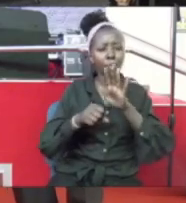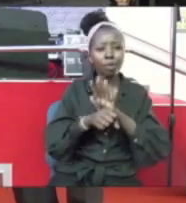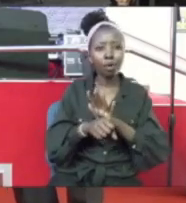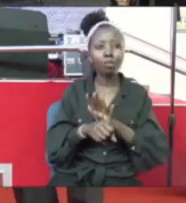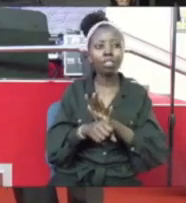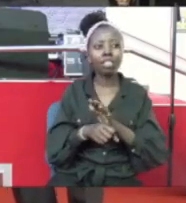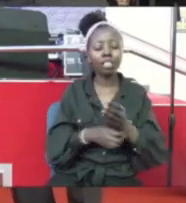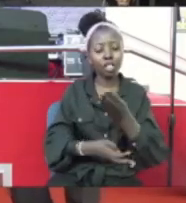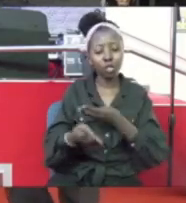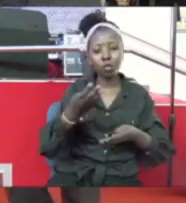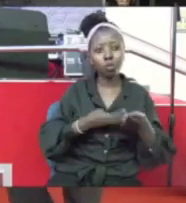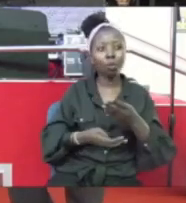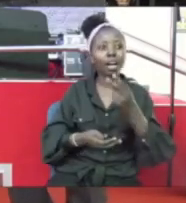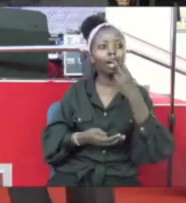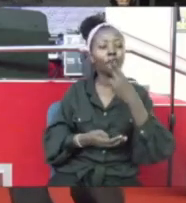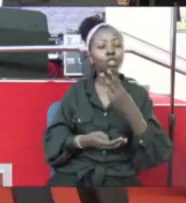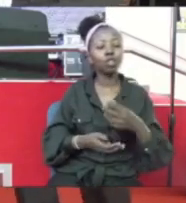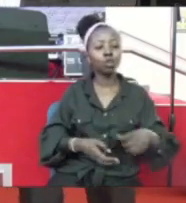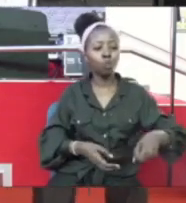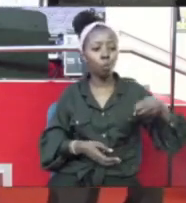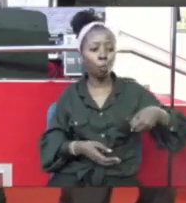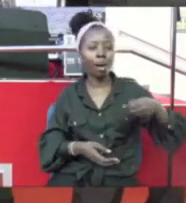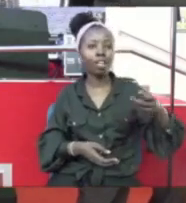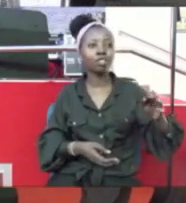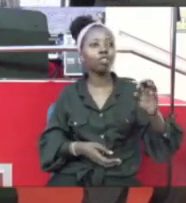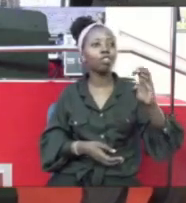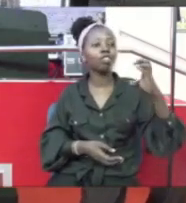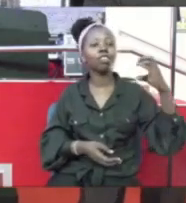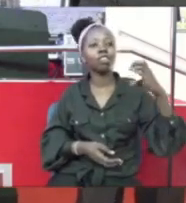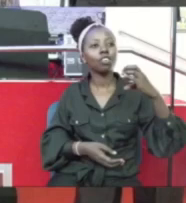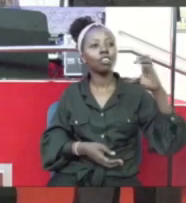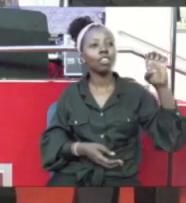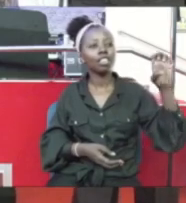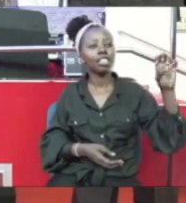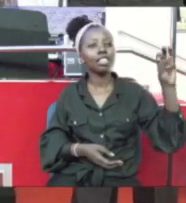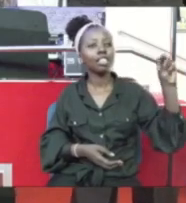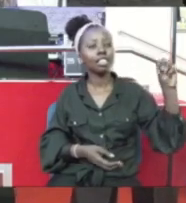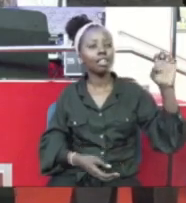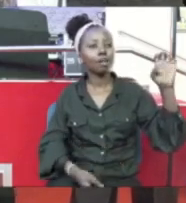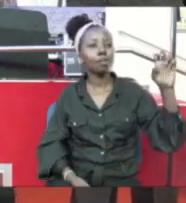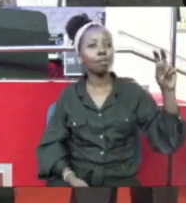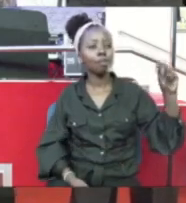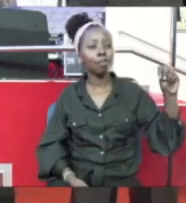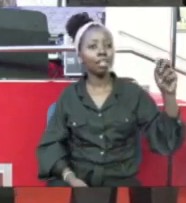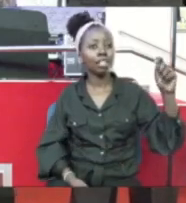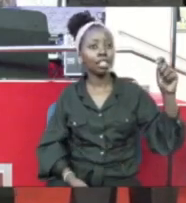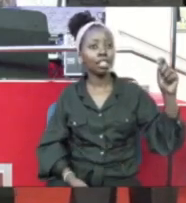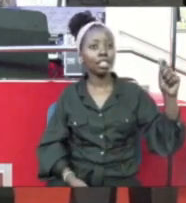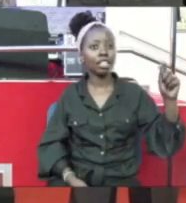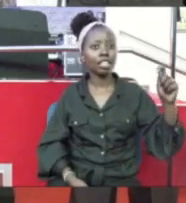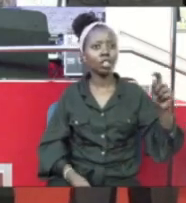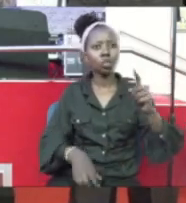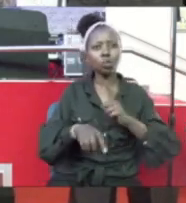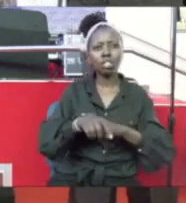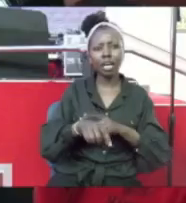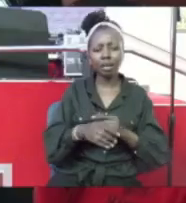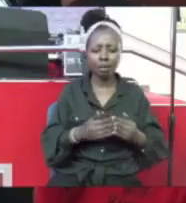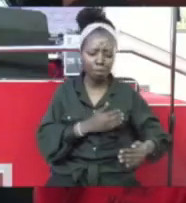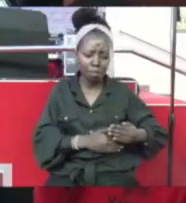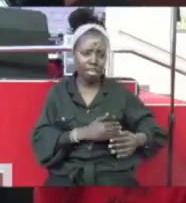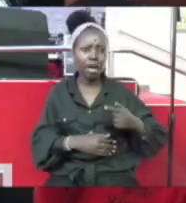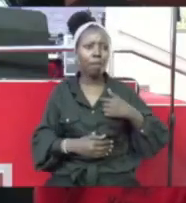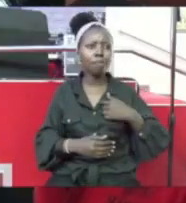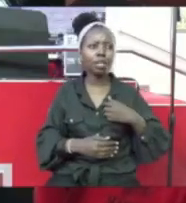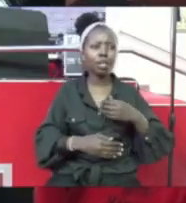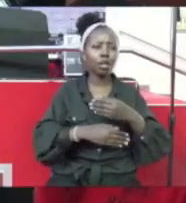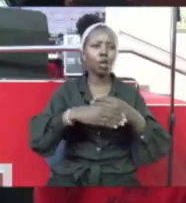cement. Na akaniahidi kununulia pakiti mbili za simiti. And when the day almost came when I was about to do the srab, na siku ilipokaribia,